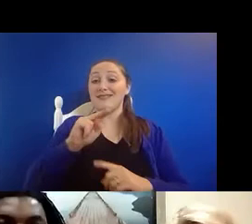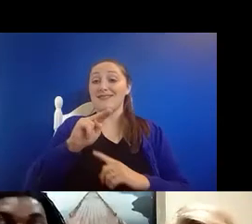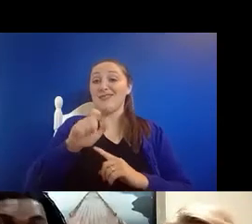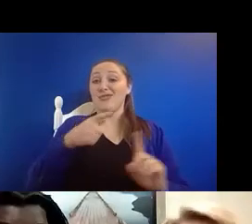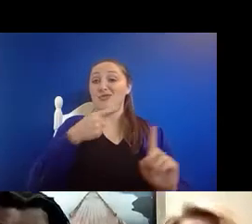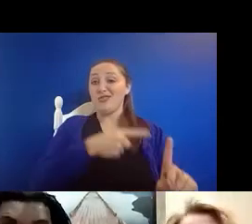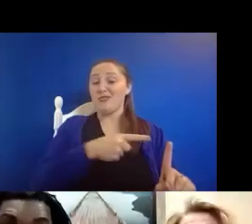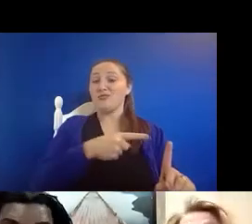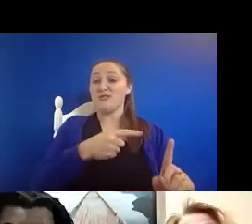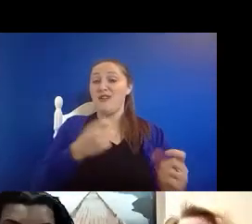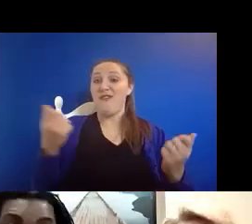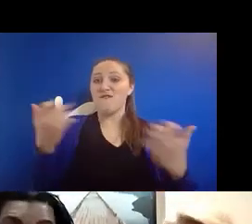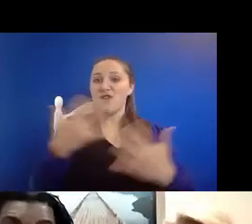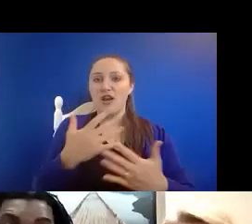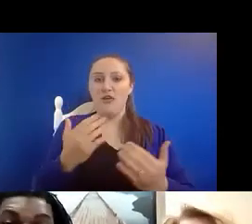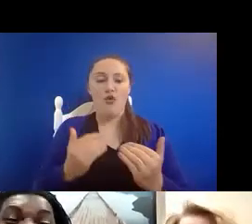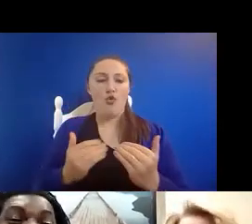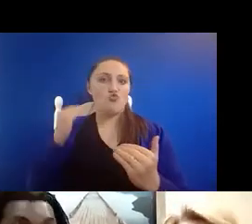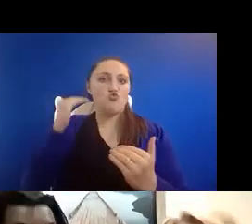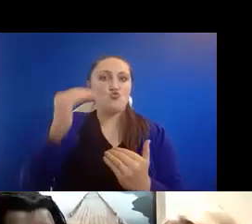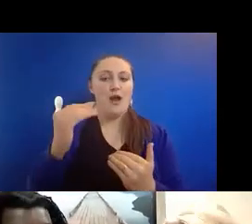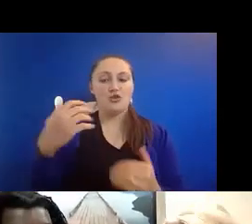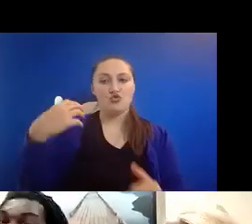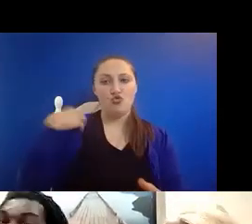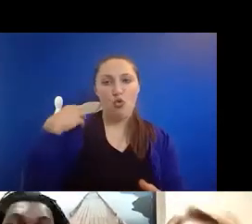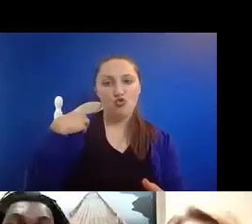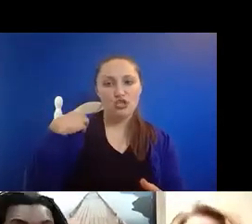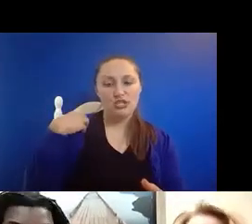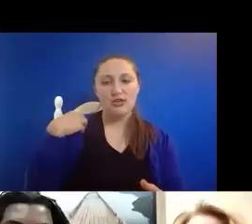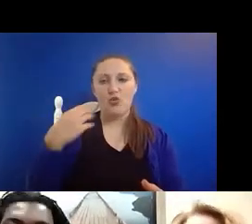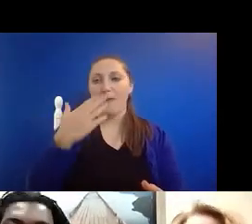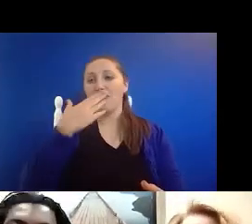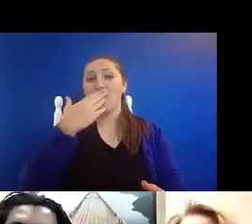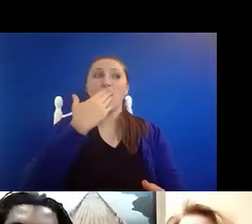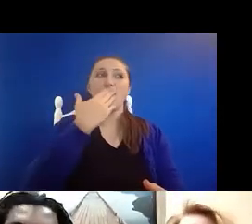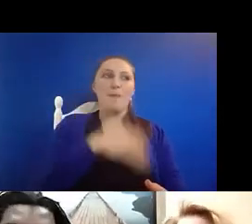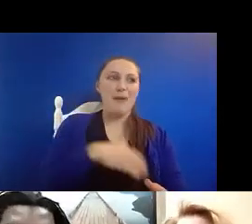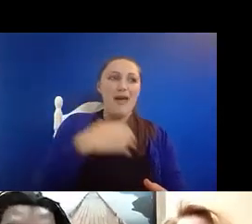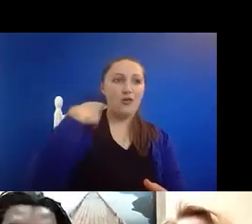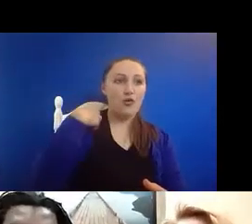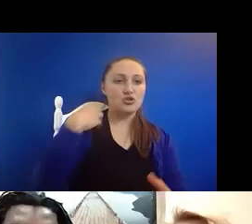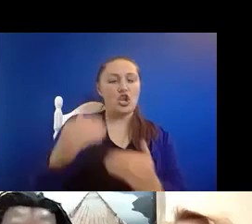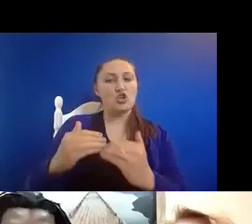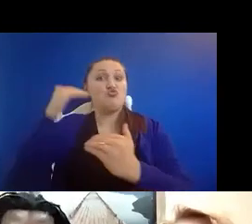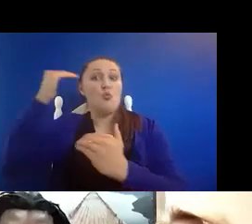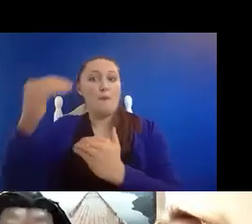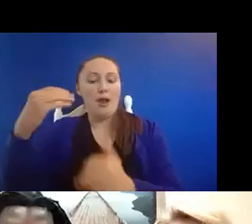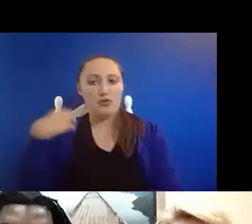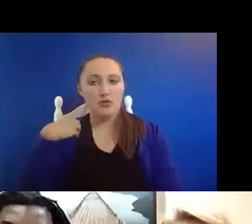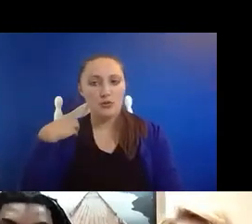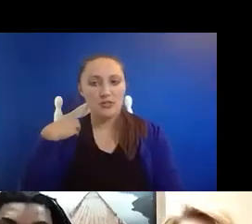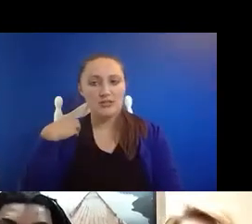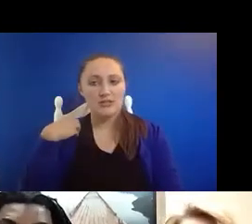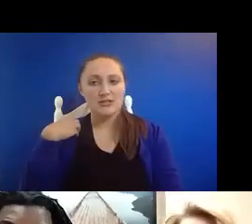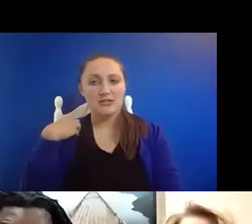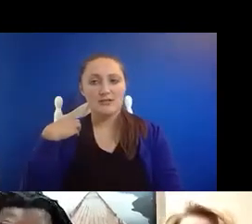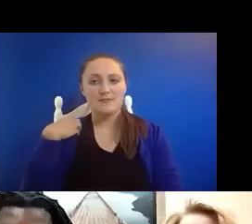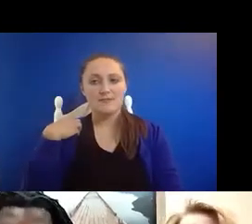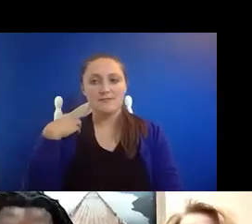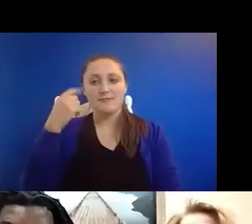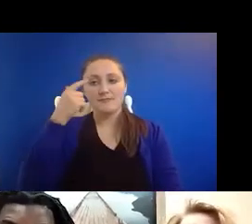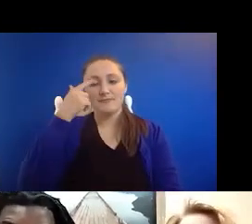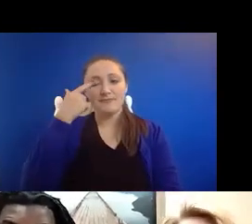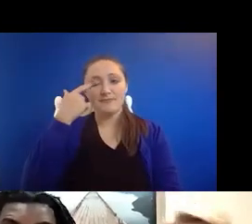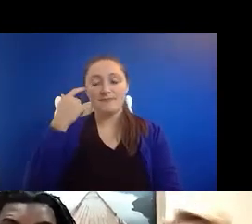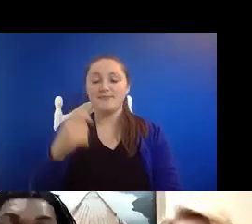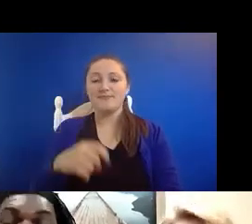overcoaching. Yes. So it was bad coaching and it was overcoaching. Yes. And so, yeah, he's the poster child for that. And